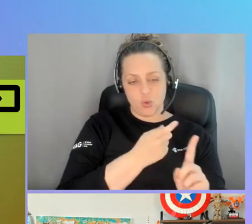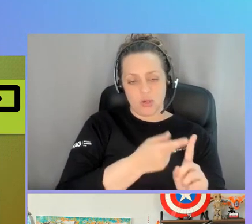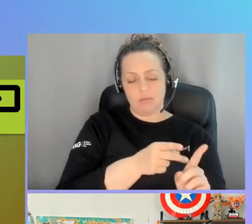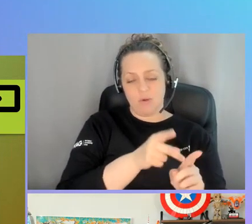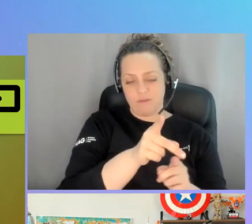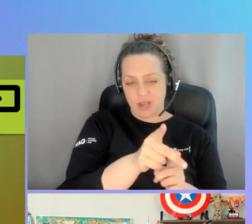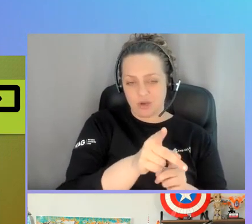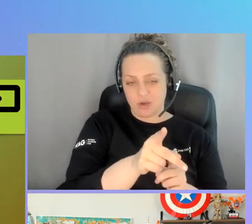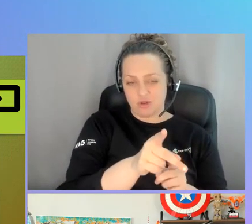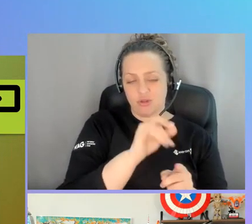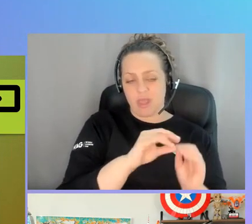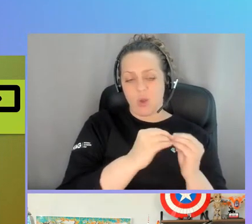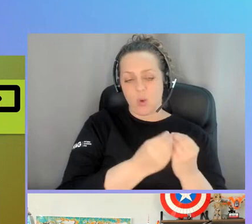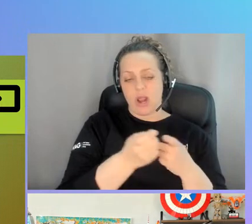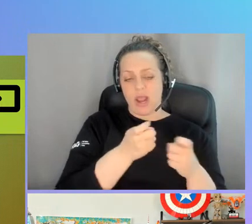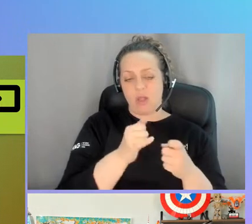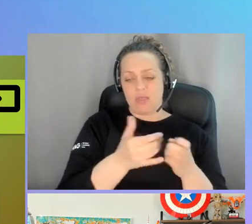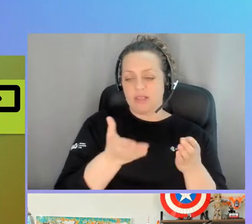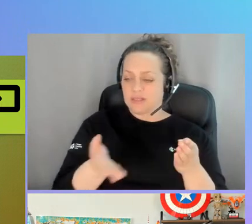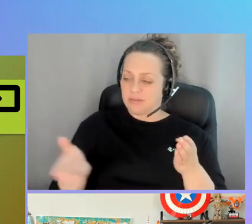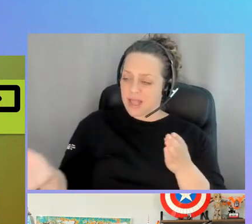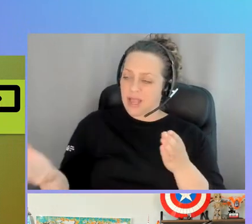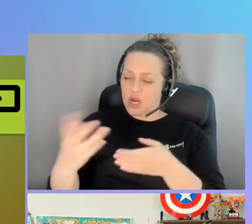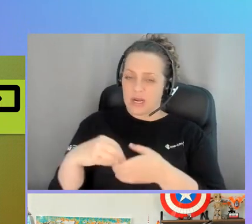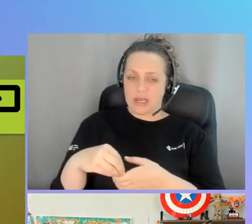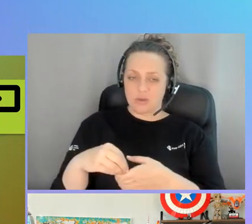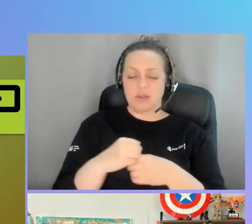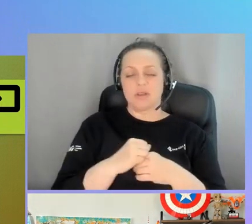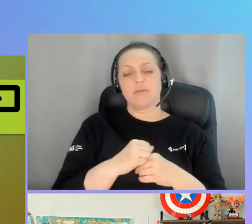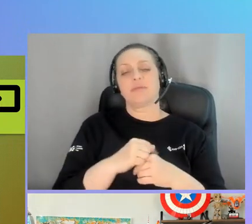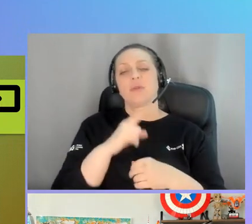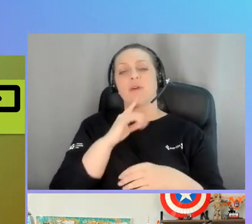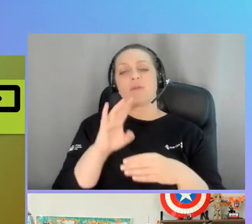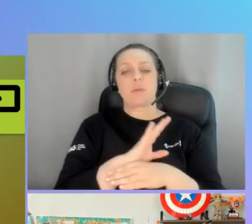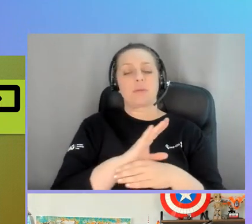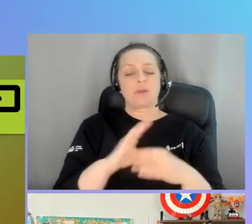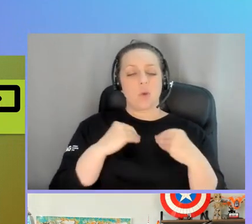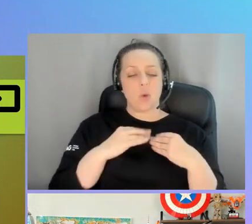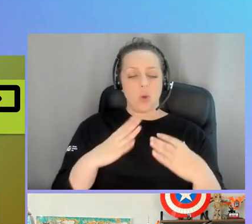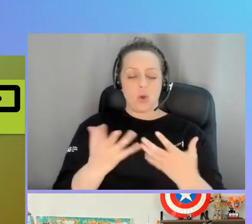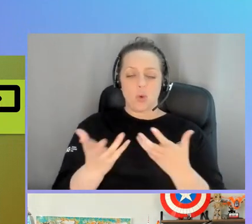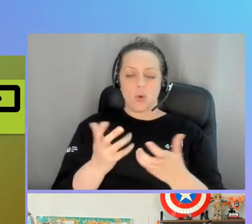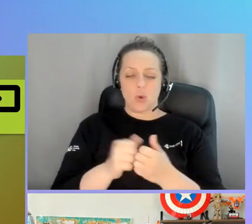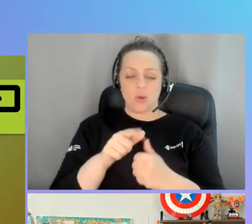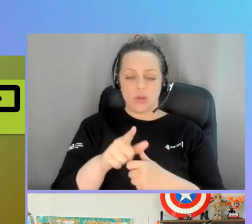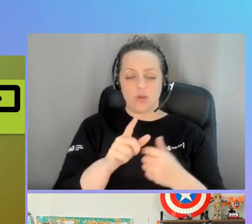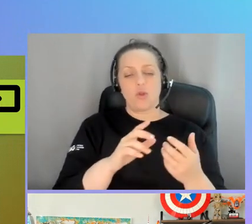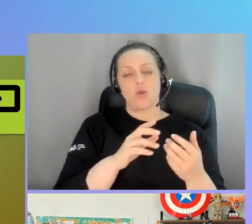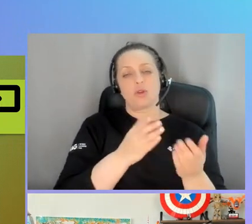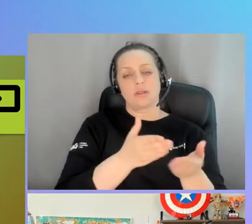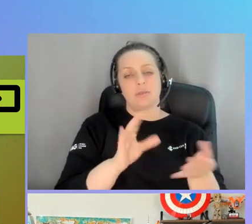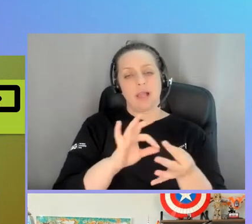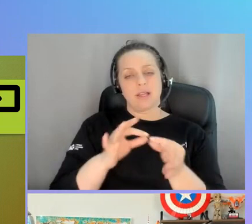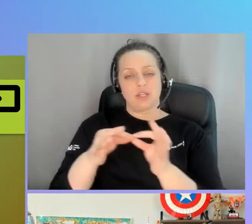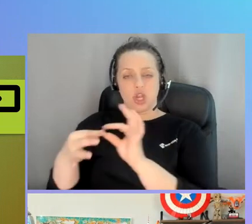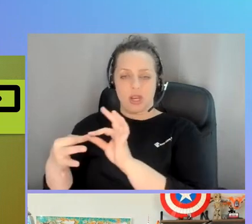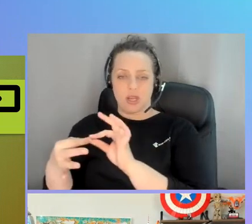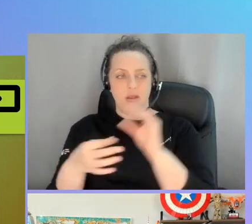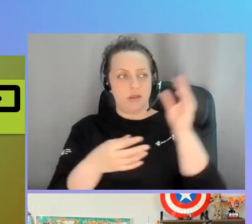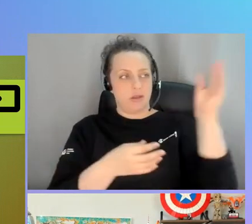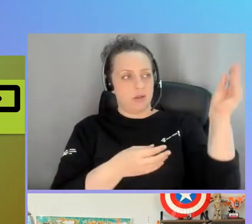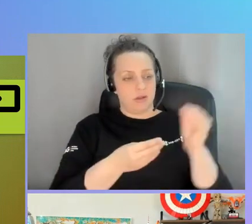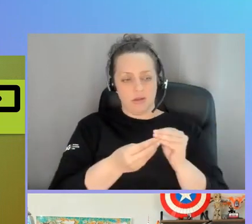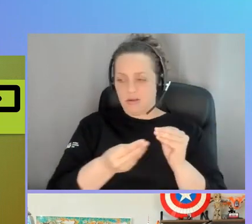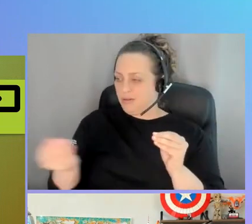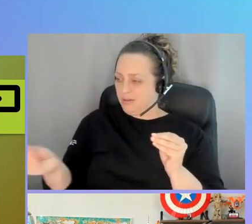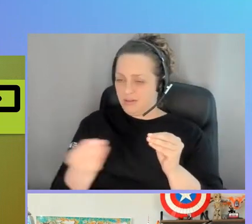an organization that handle these supplier engagements. You have your business owners that are working with your supply chain folks. How do you make